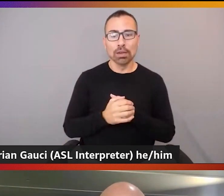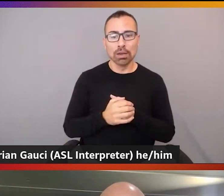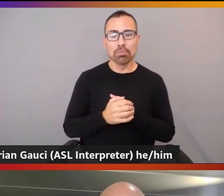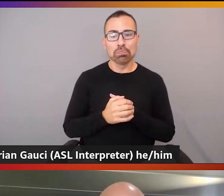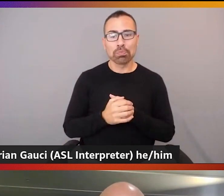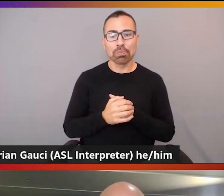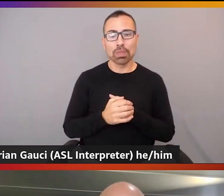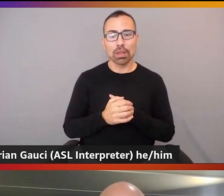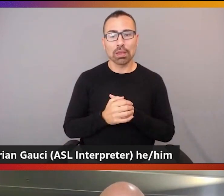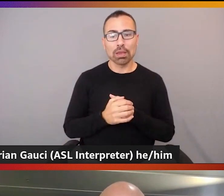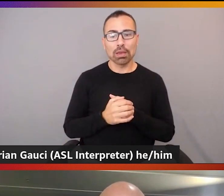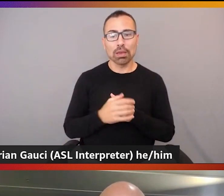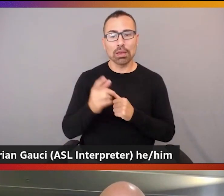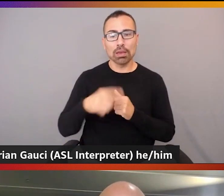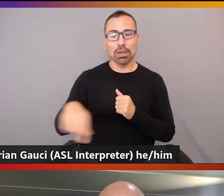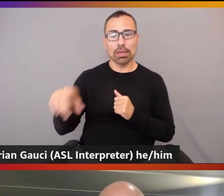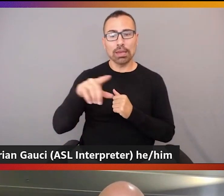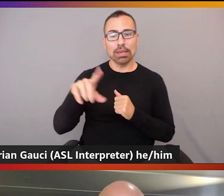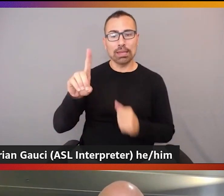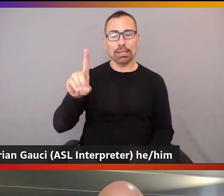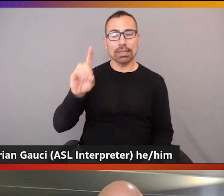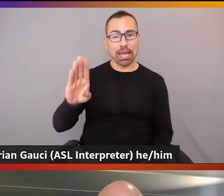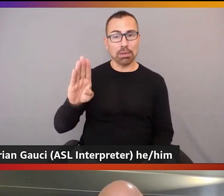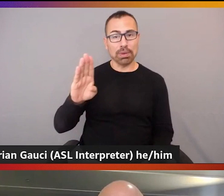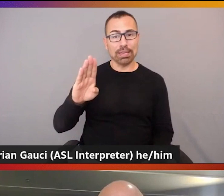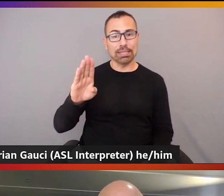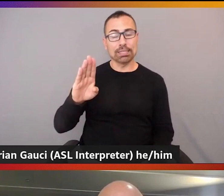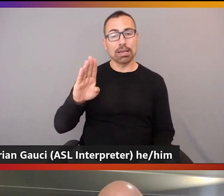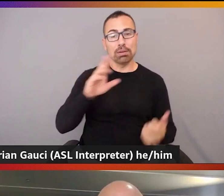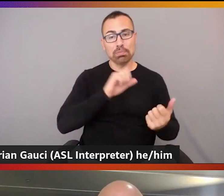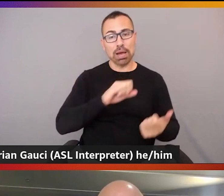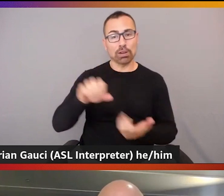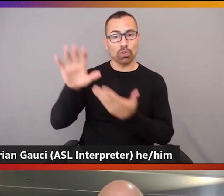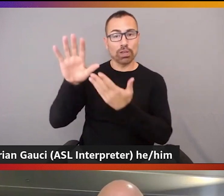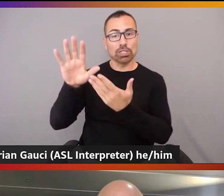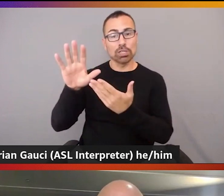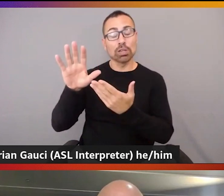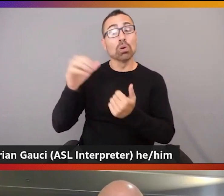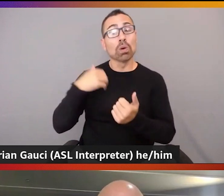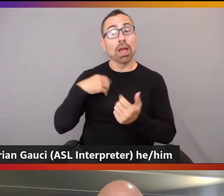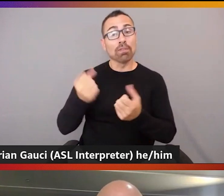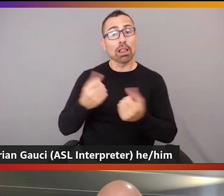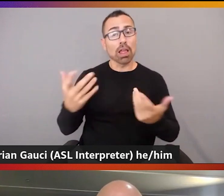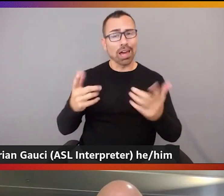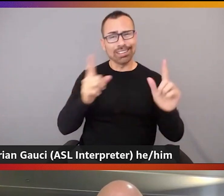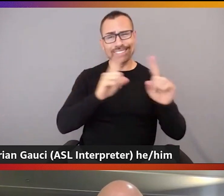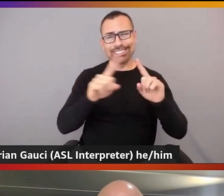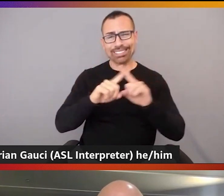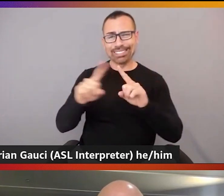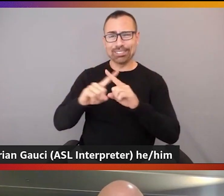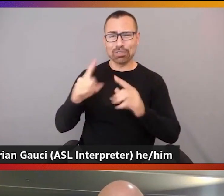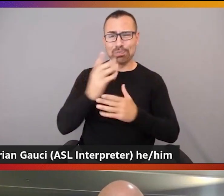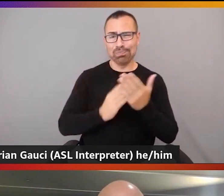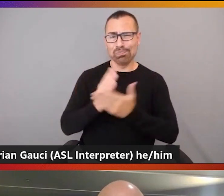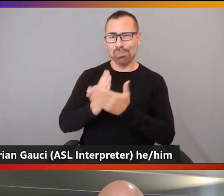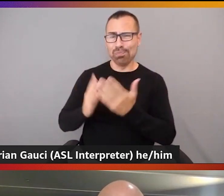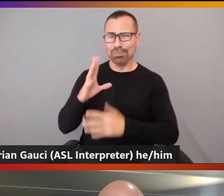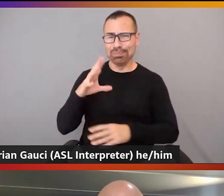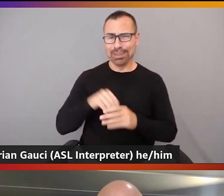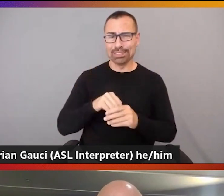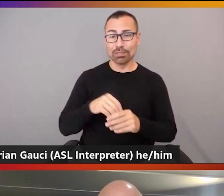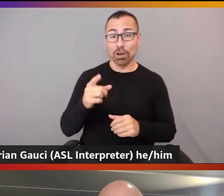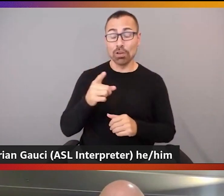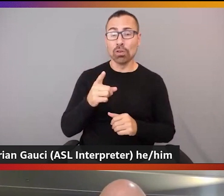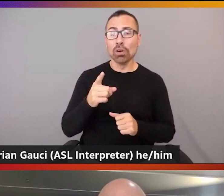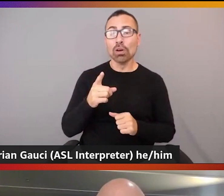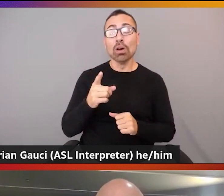the database migration, there's a whole lot of different moving parts to it. You can go in